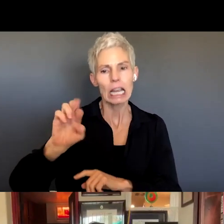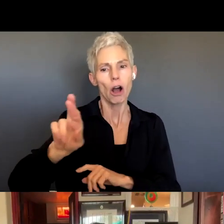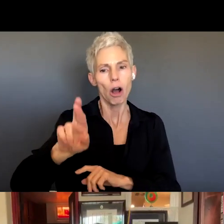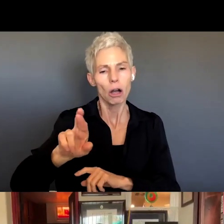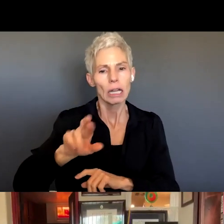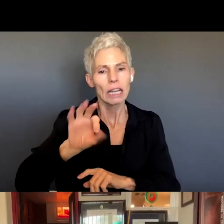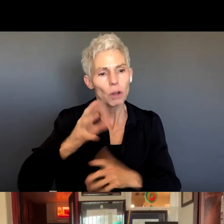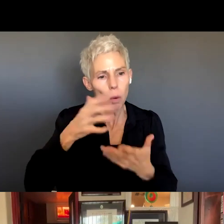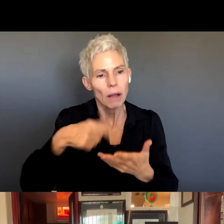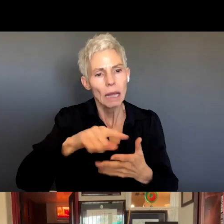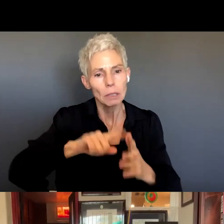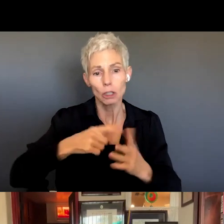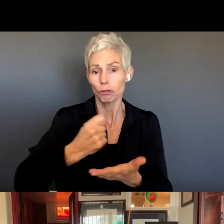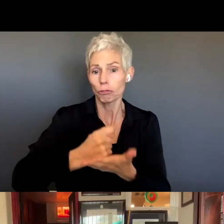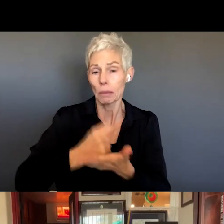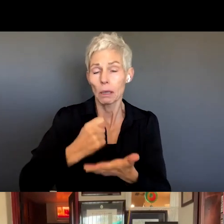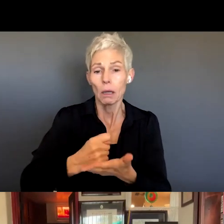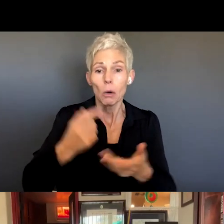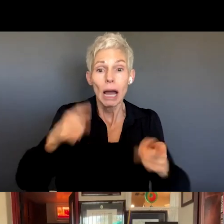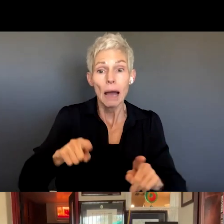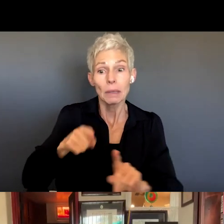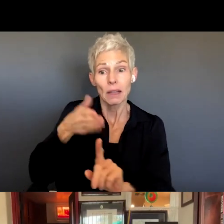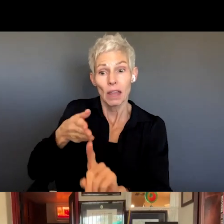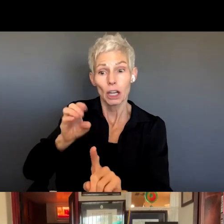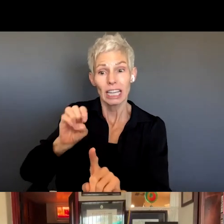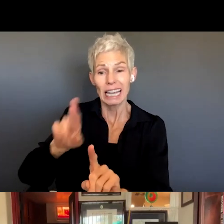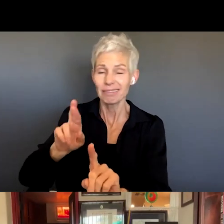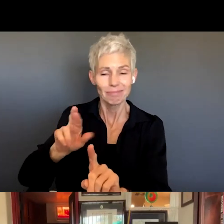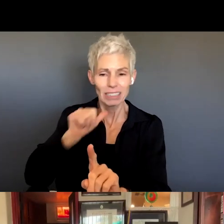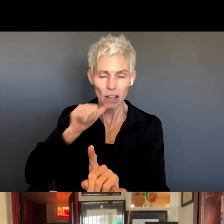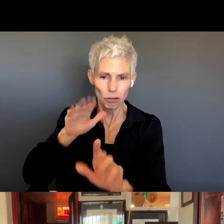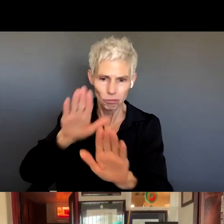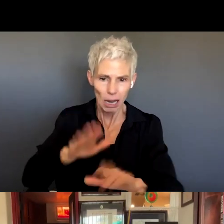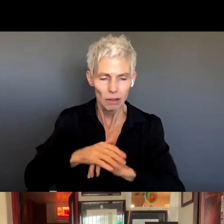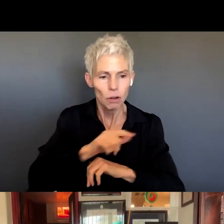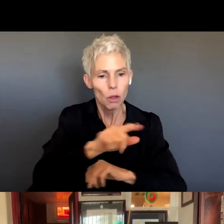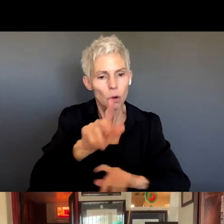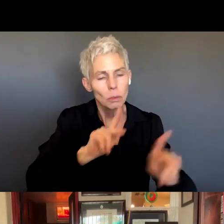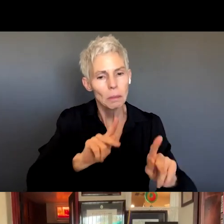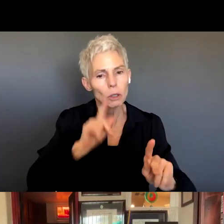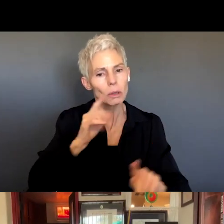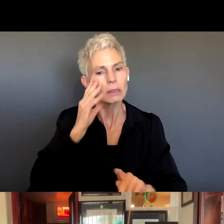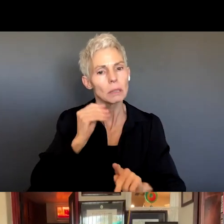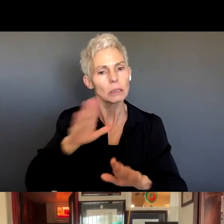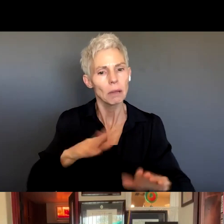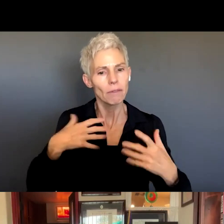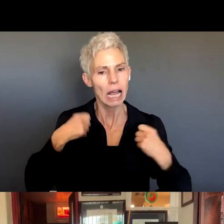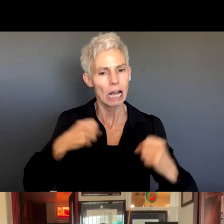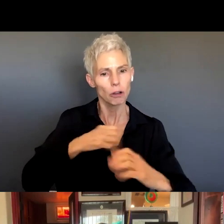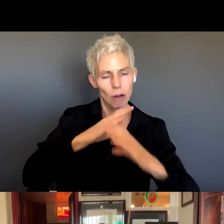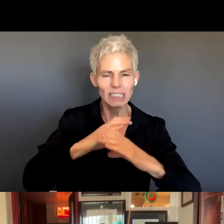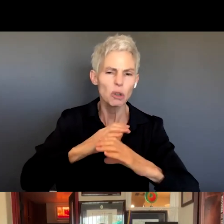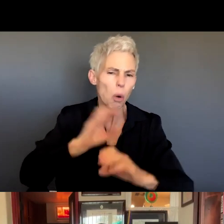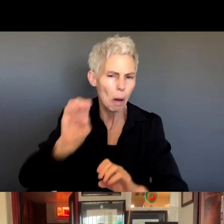treatment. But what happens in the ER is not great for people experiencing behavioral health crisis or behavioral health